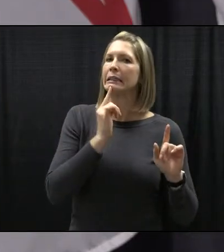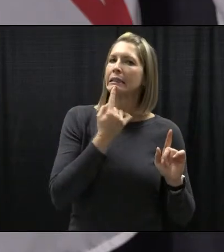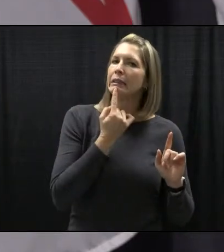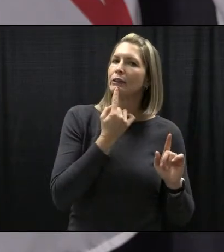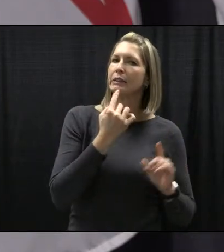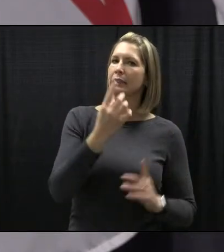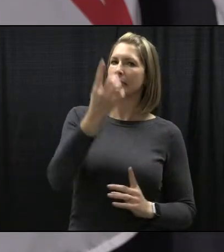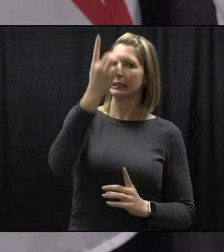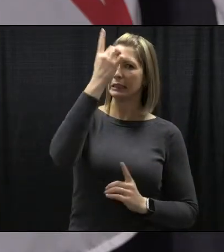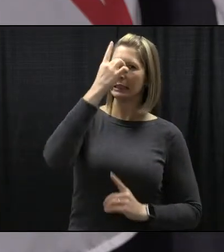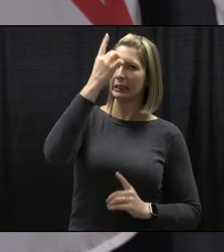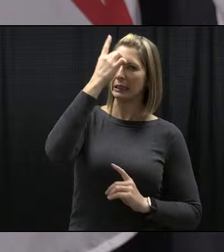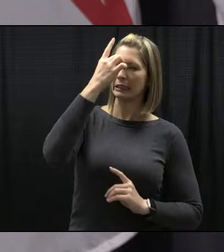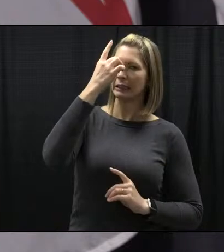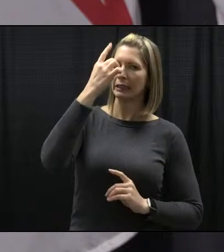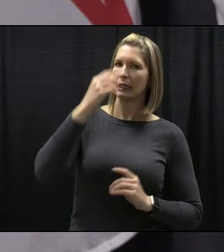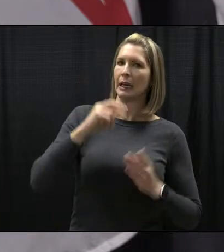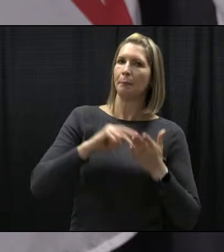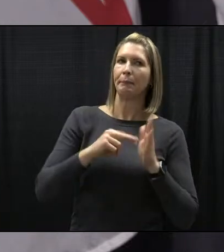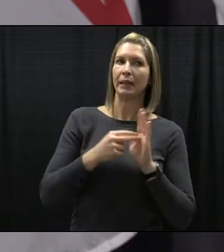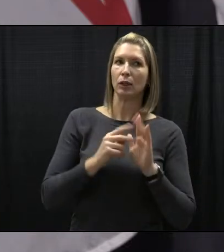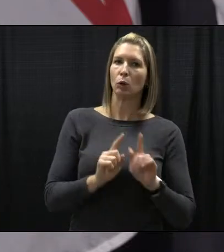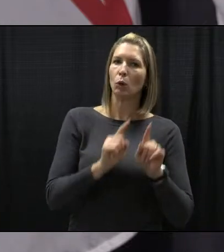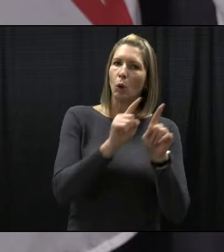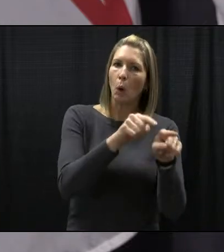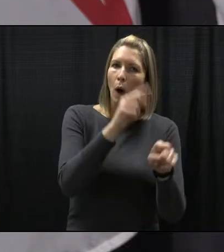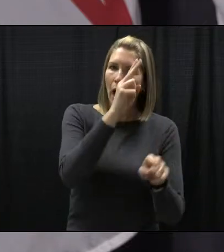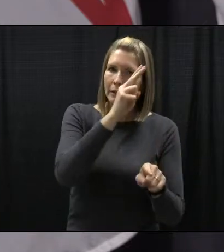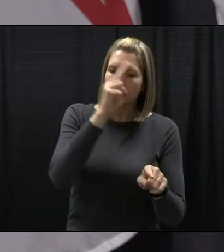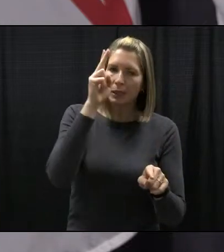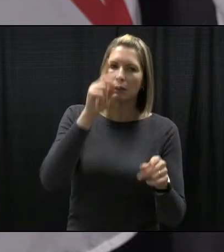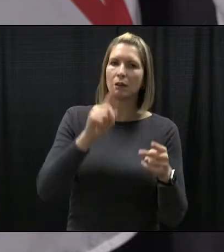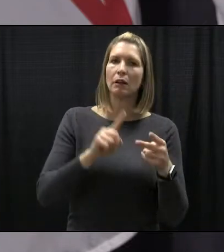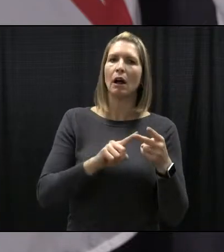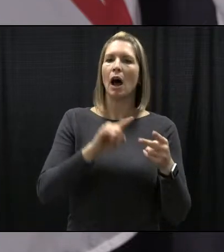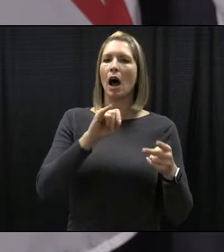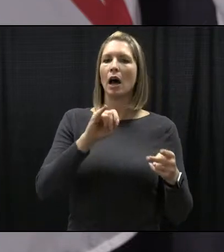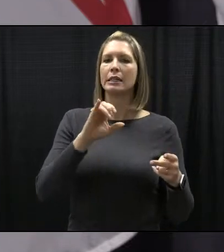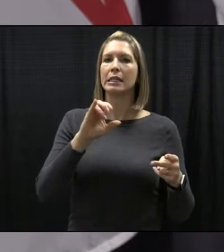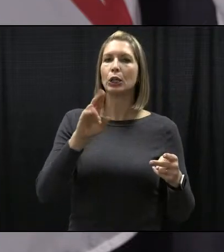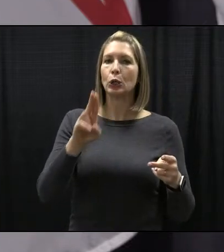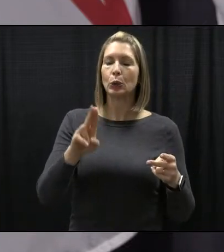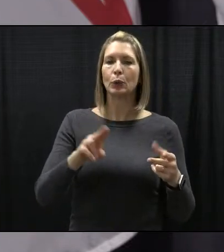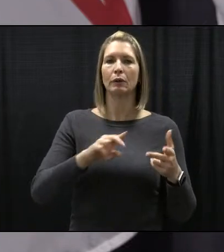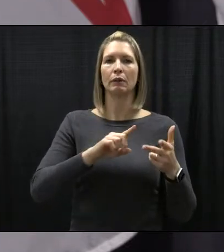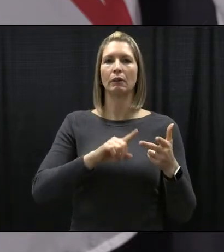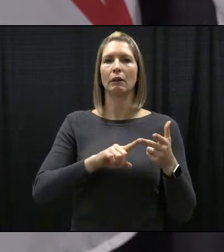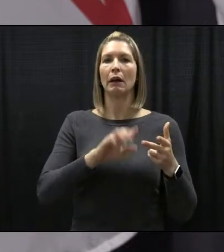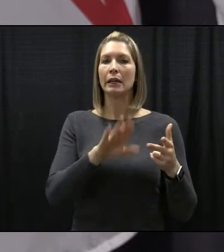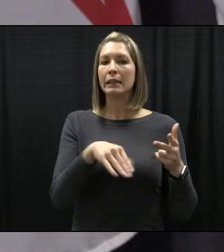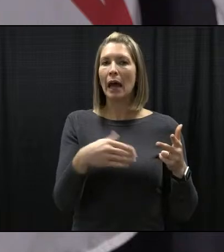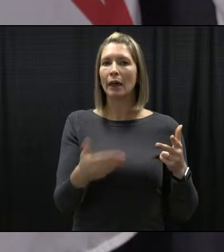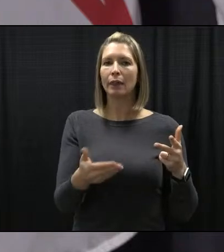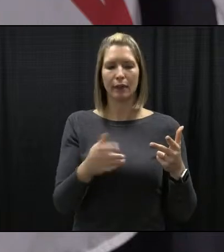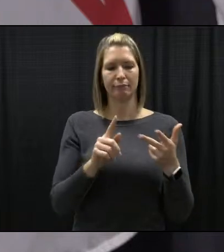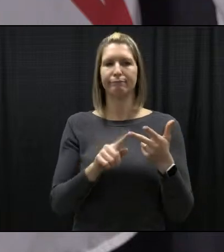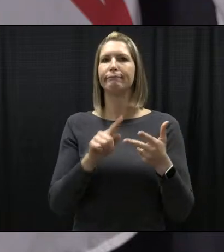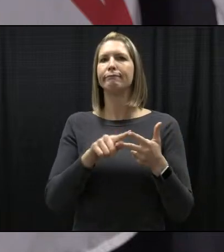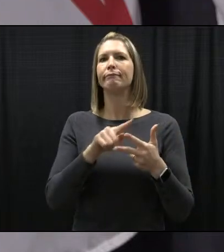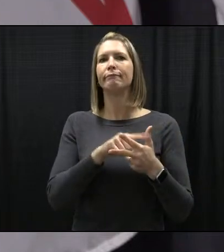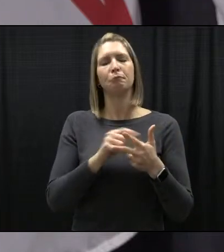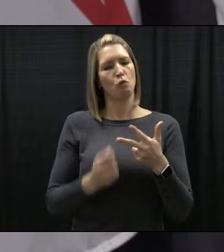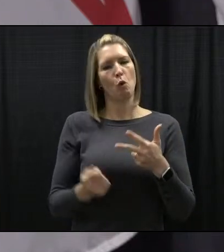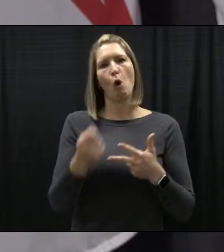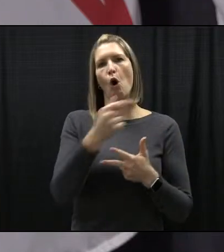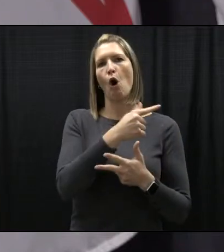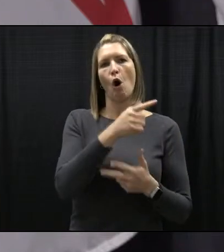so against hospitalization and death and ICU admissions, that is still, there doesn't appear to be significant waning at